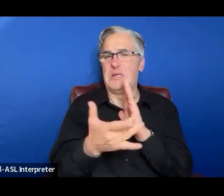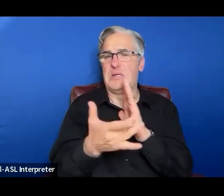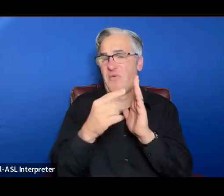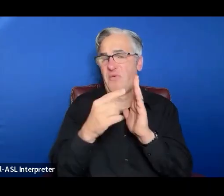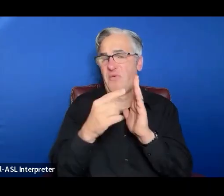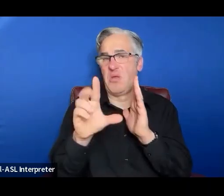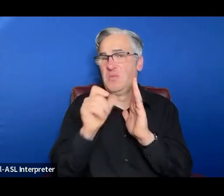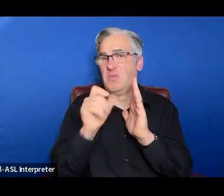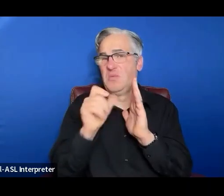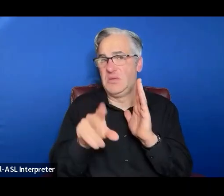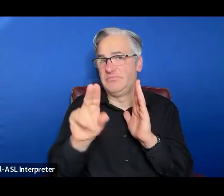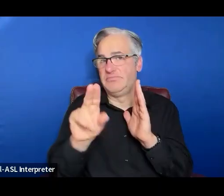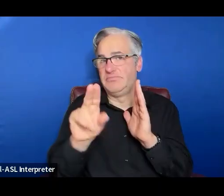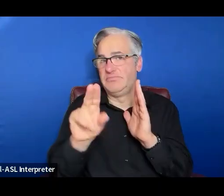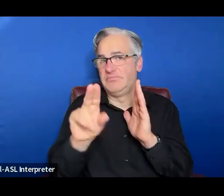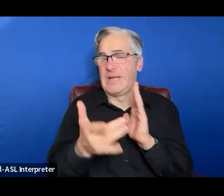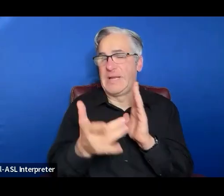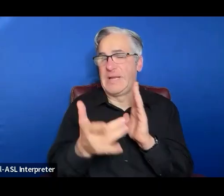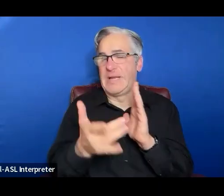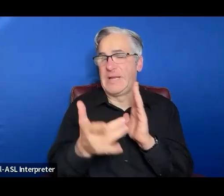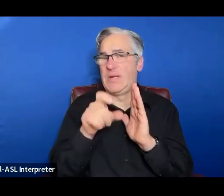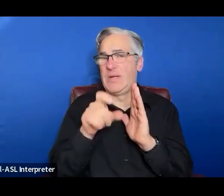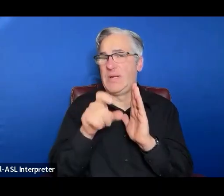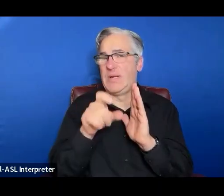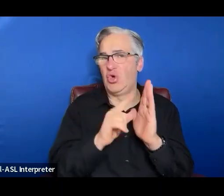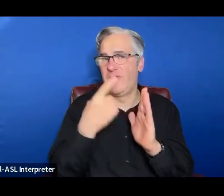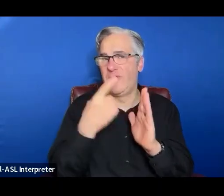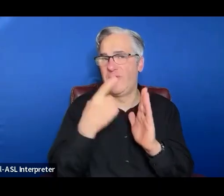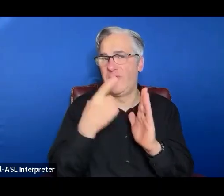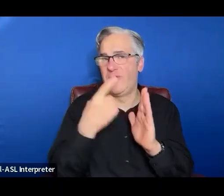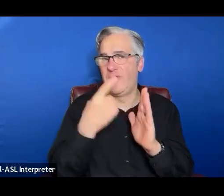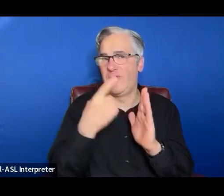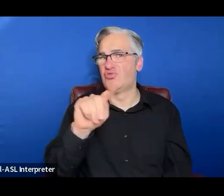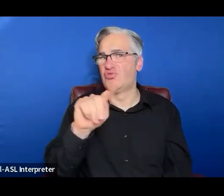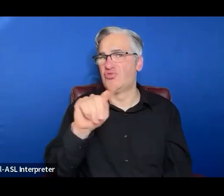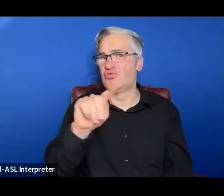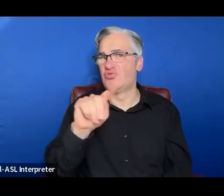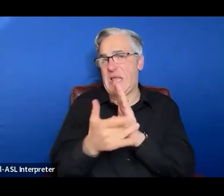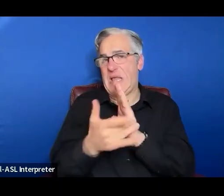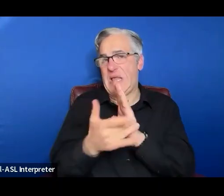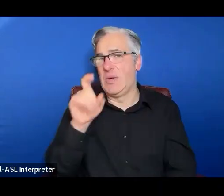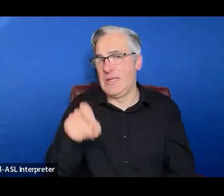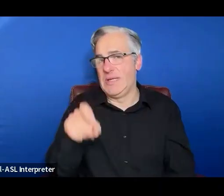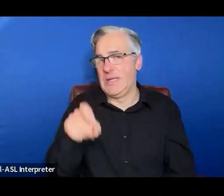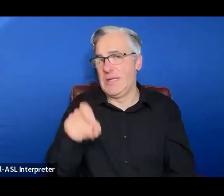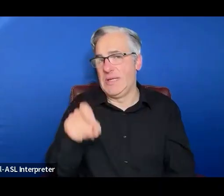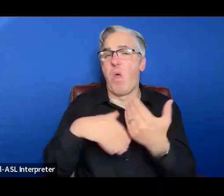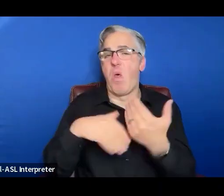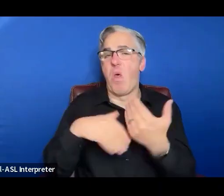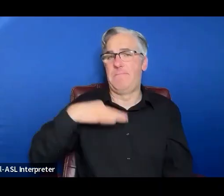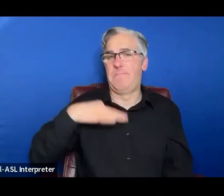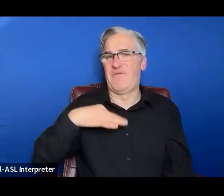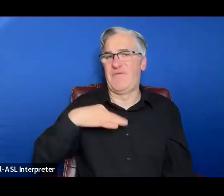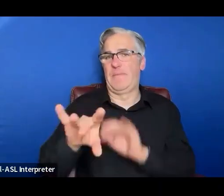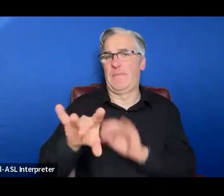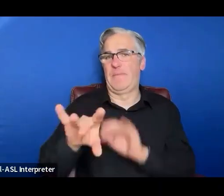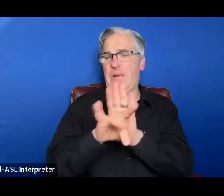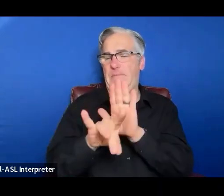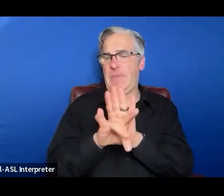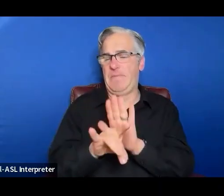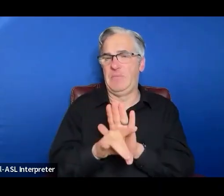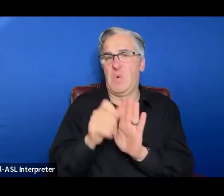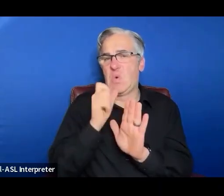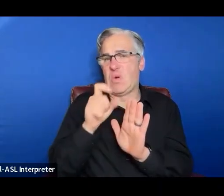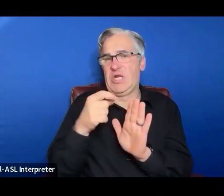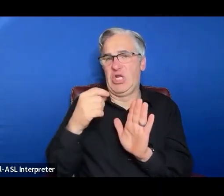will. You don't technically need one to draft a trust. All the beneficiary designations, you don't